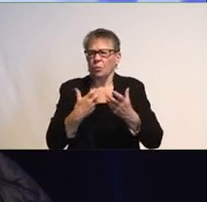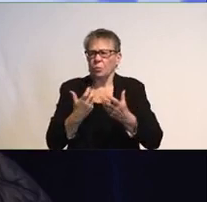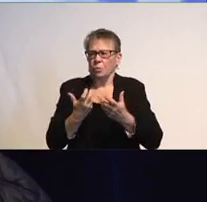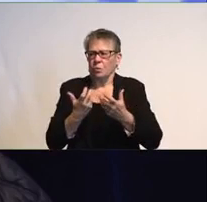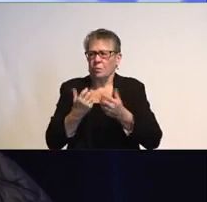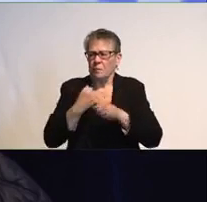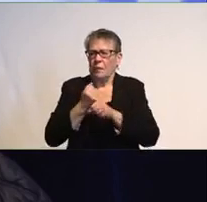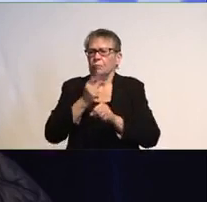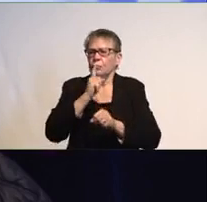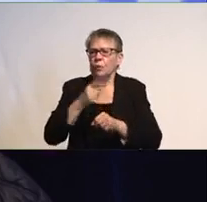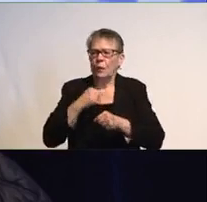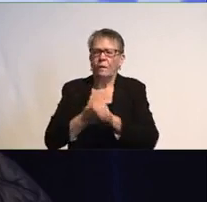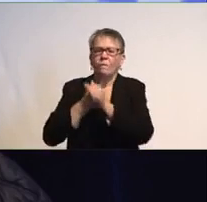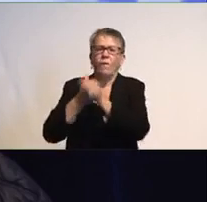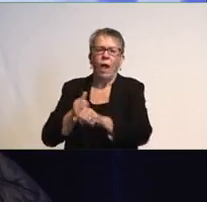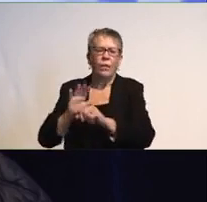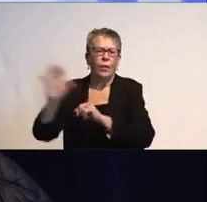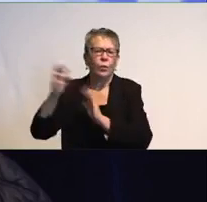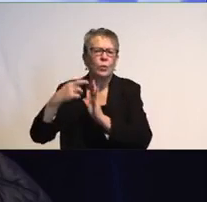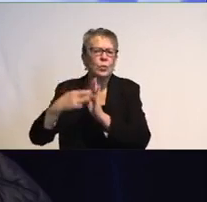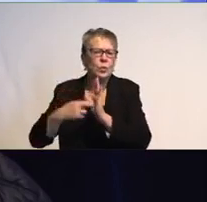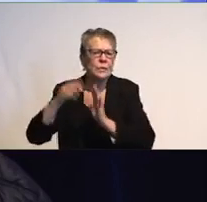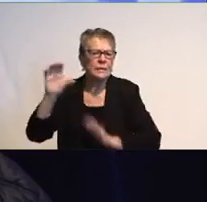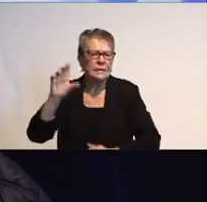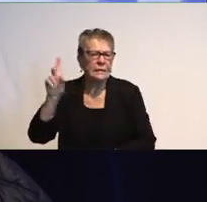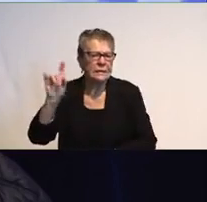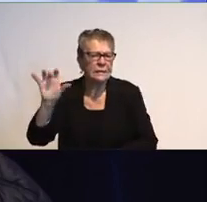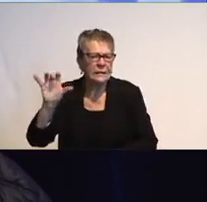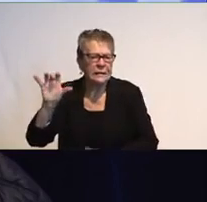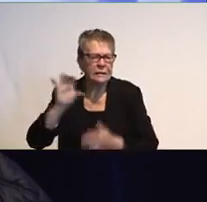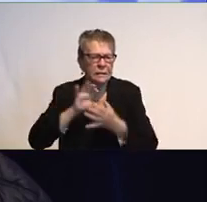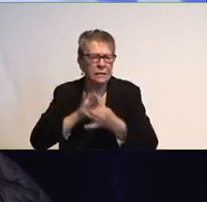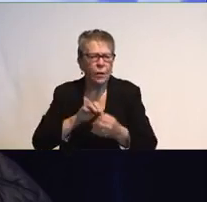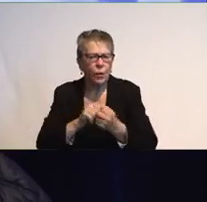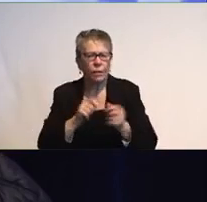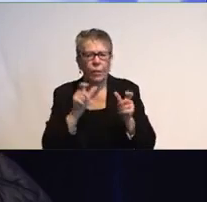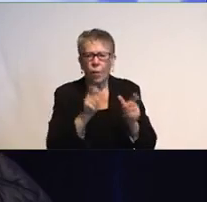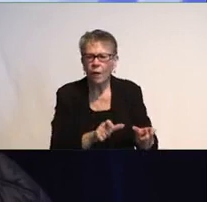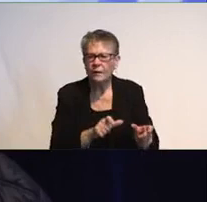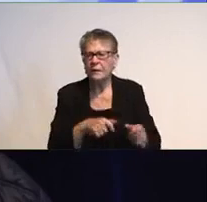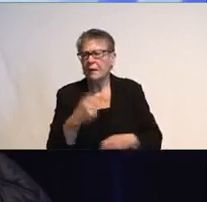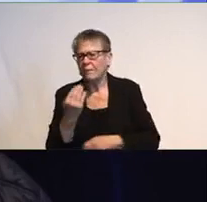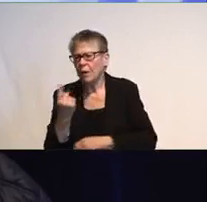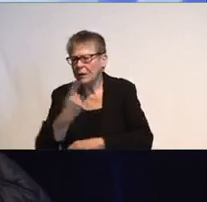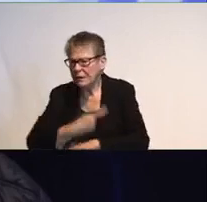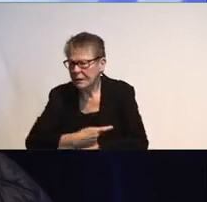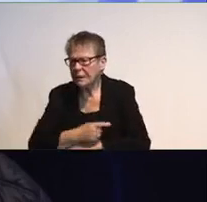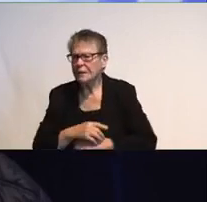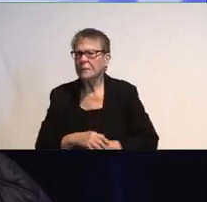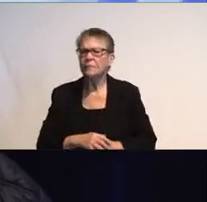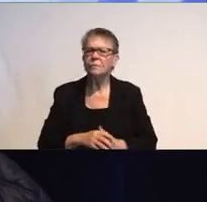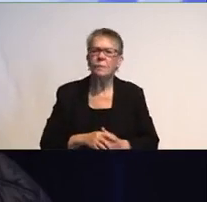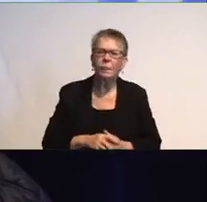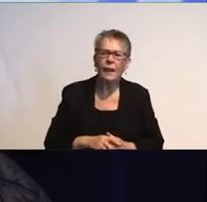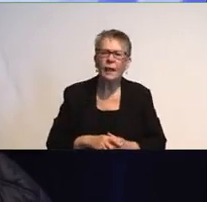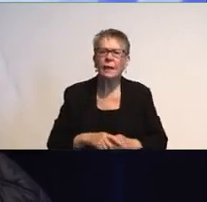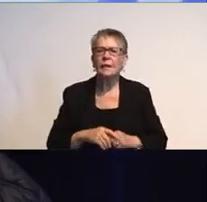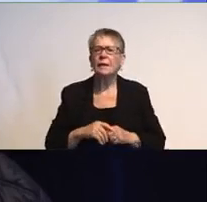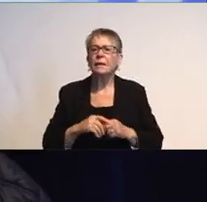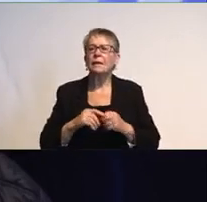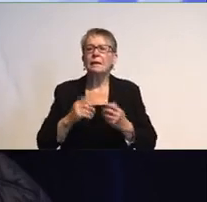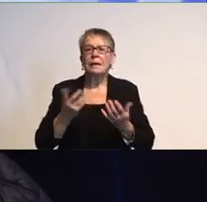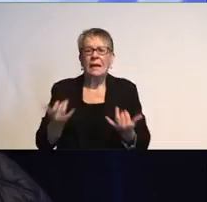acceptable options. In the school setting, during times of moderate and high community transmission levels,